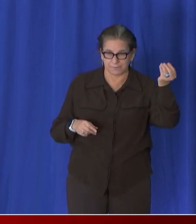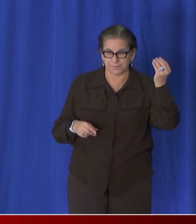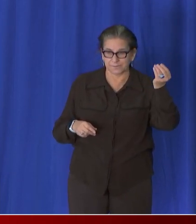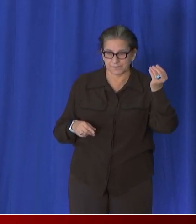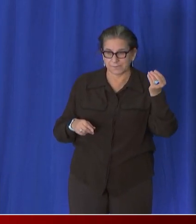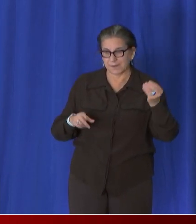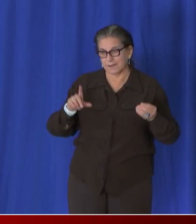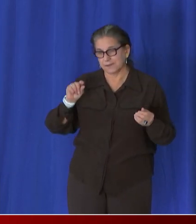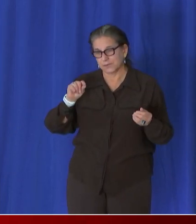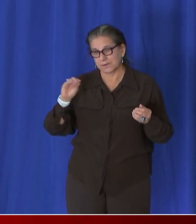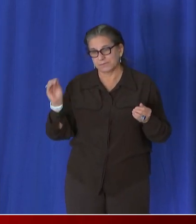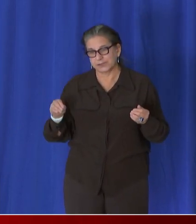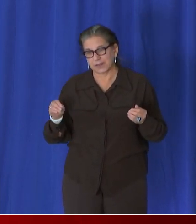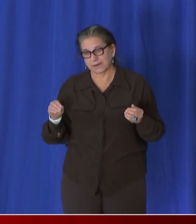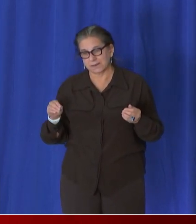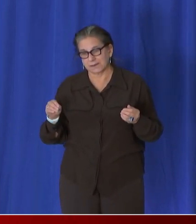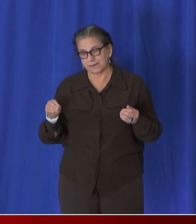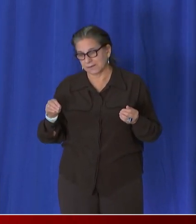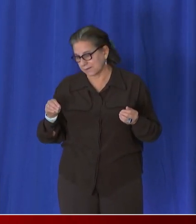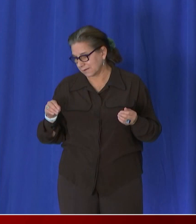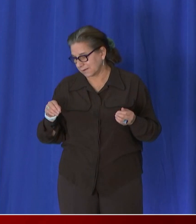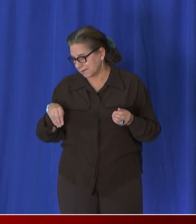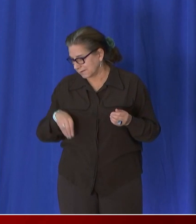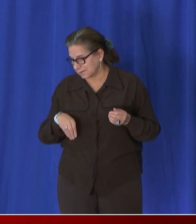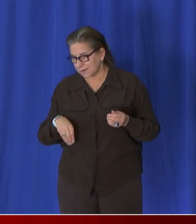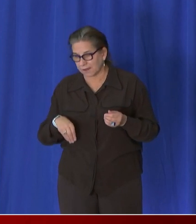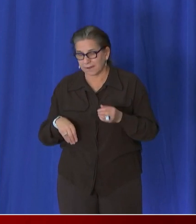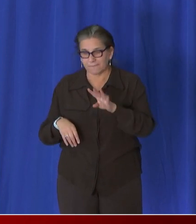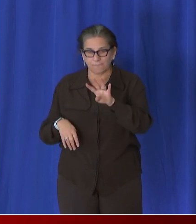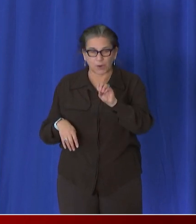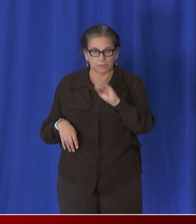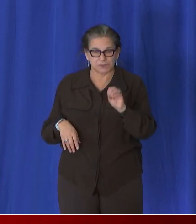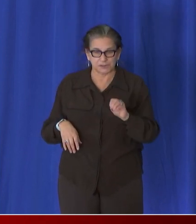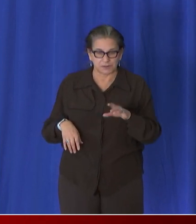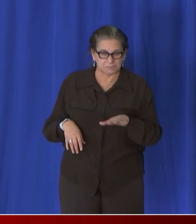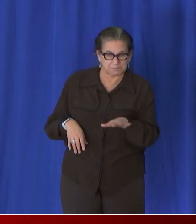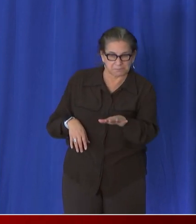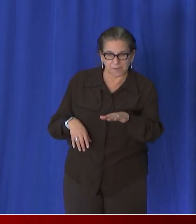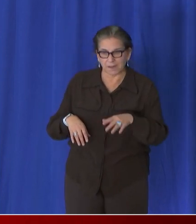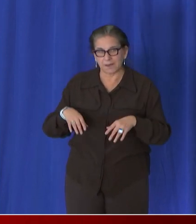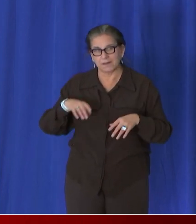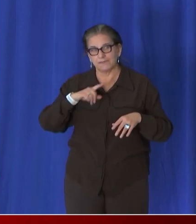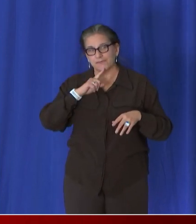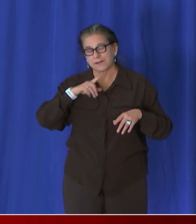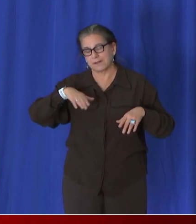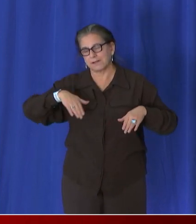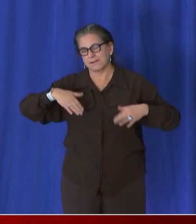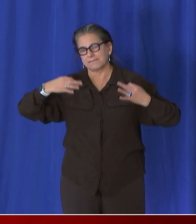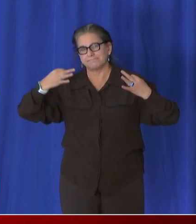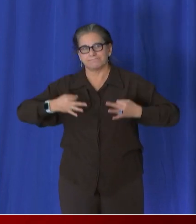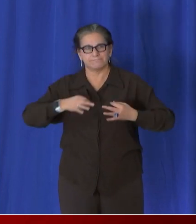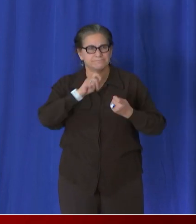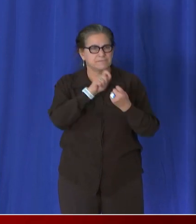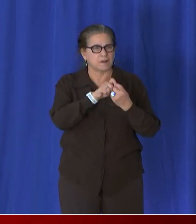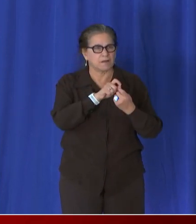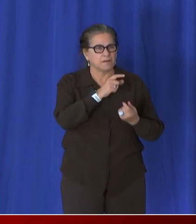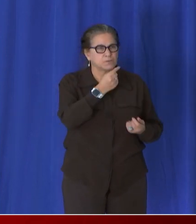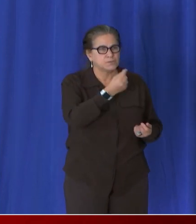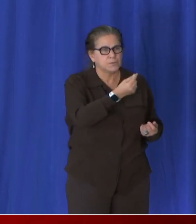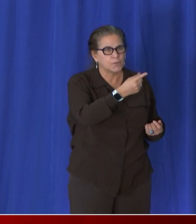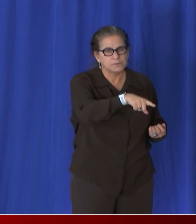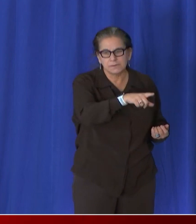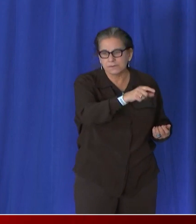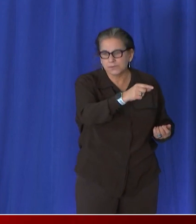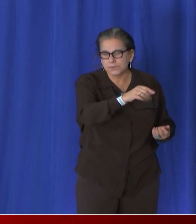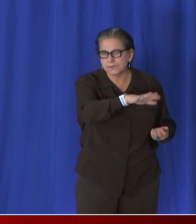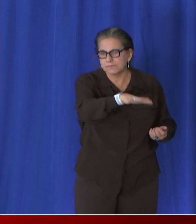could get, we didn't know where we were going, but to the point where it could get dire. And what we found for police, because of their ability